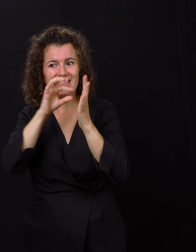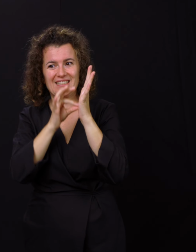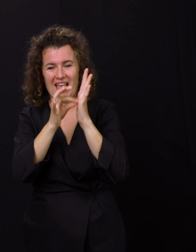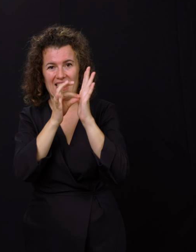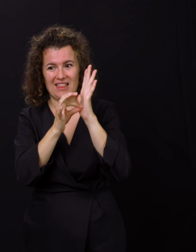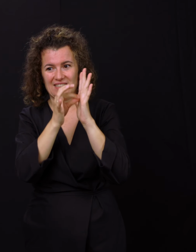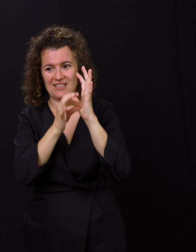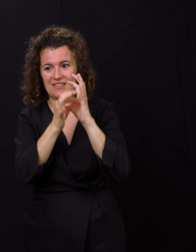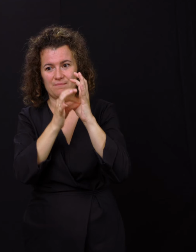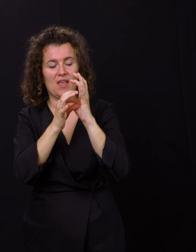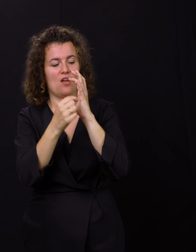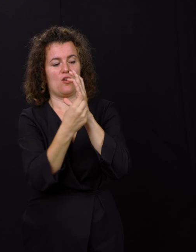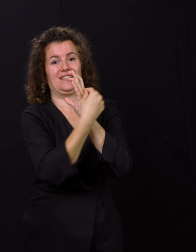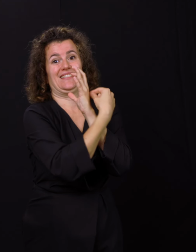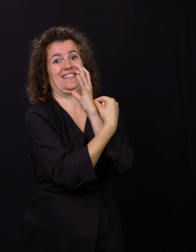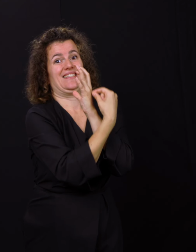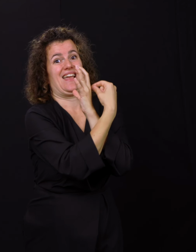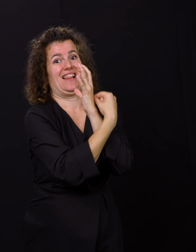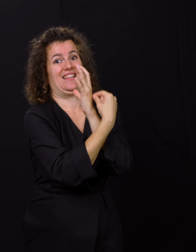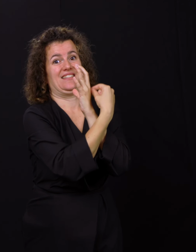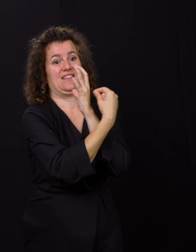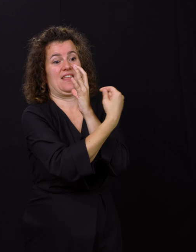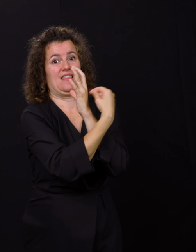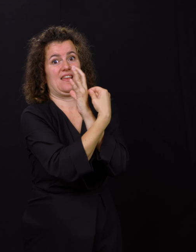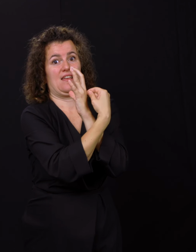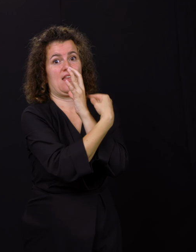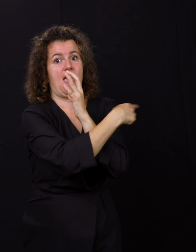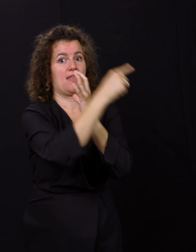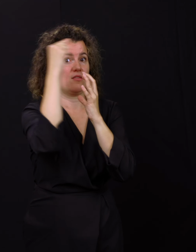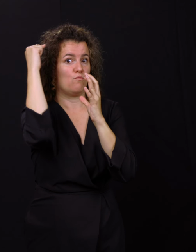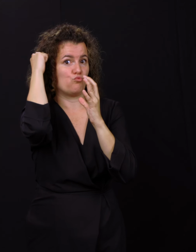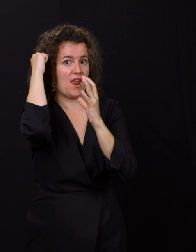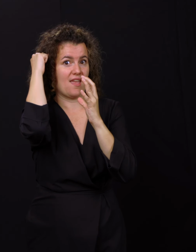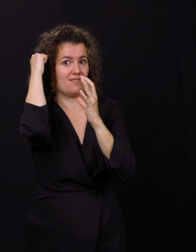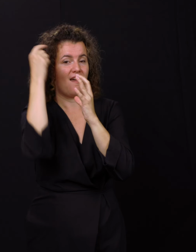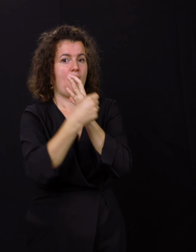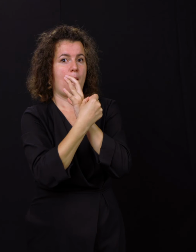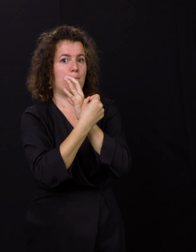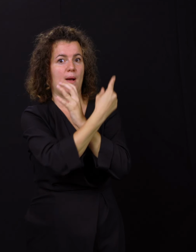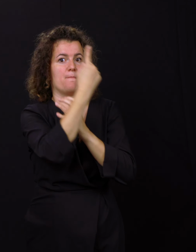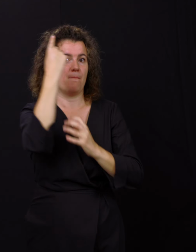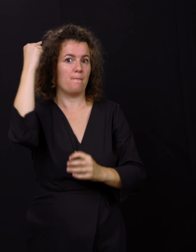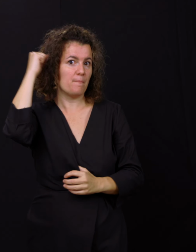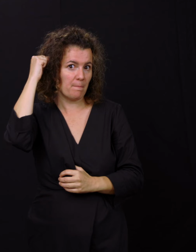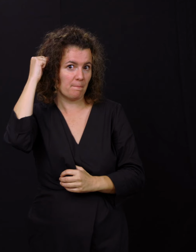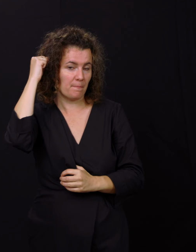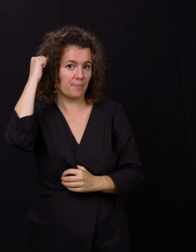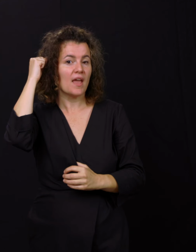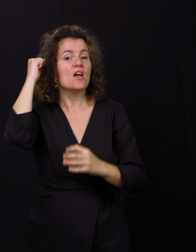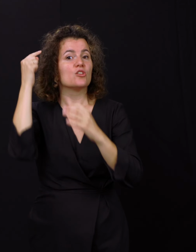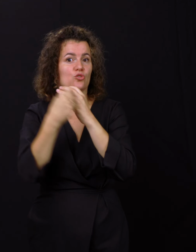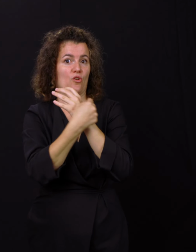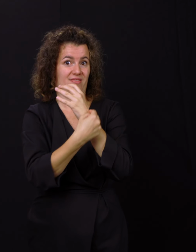form the optic nerve, which communicate normally between the eye and the brain. These cells normally are not light sensitive, but